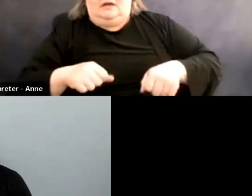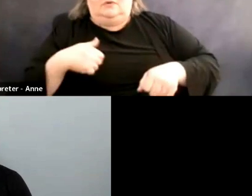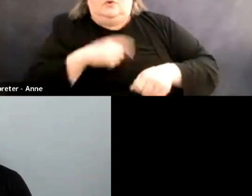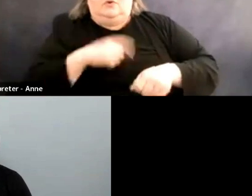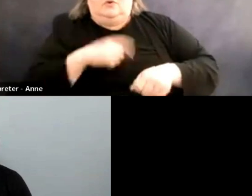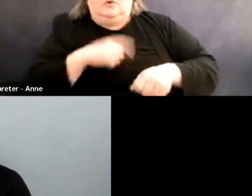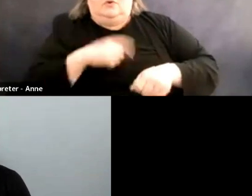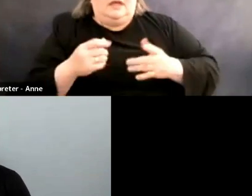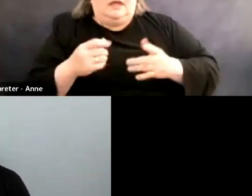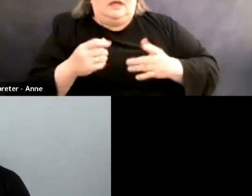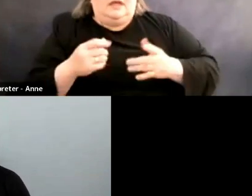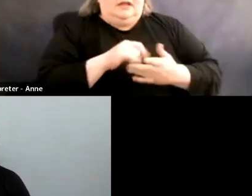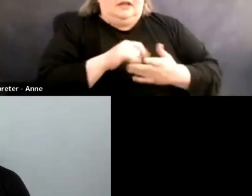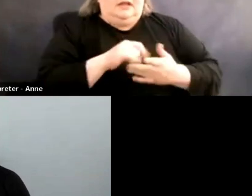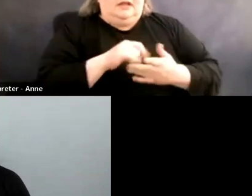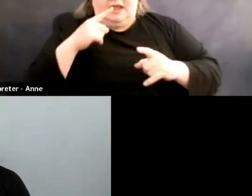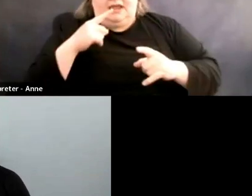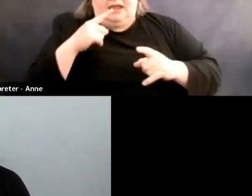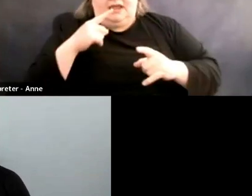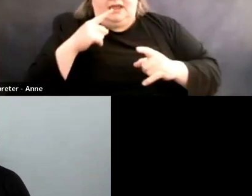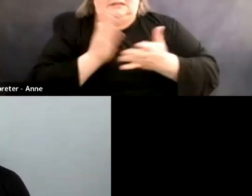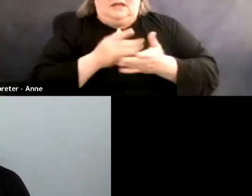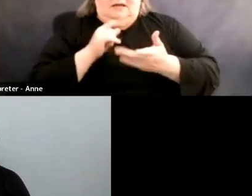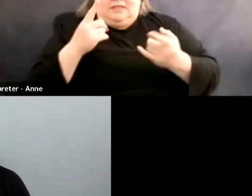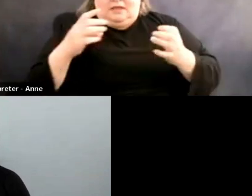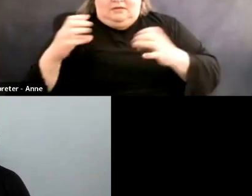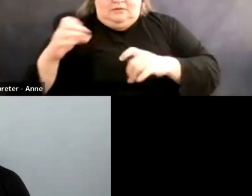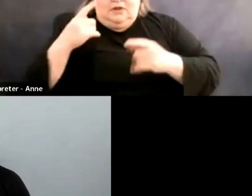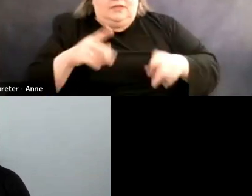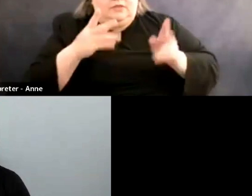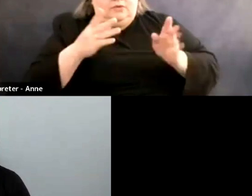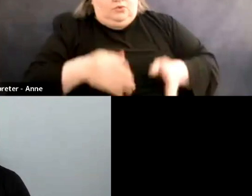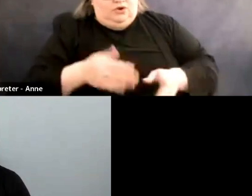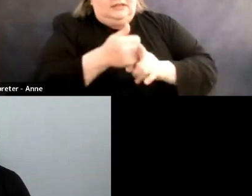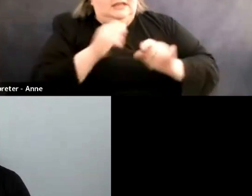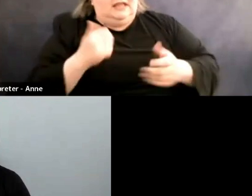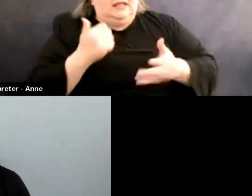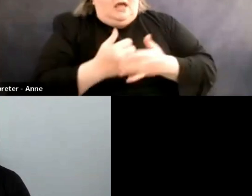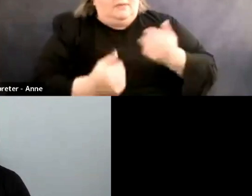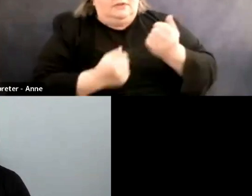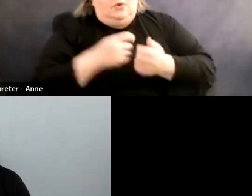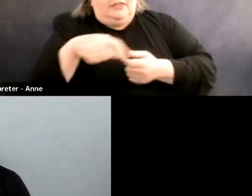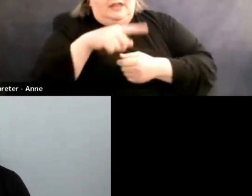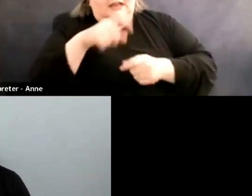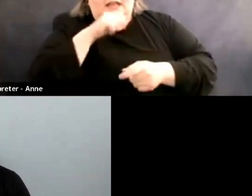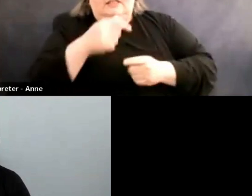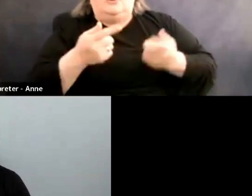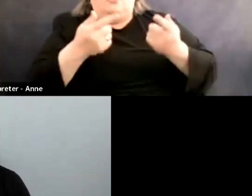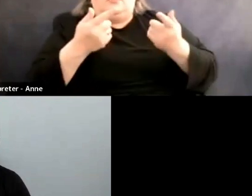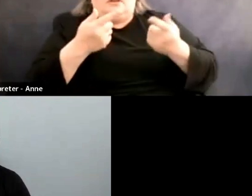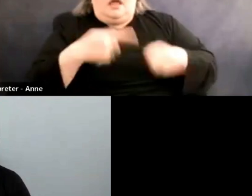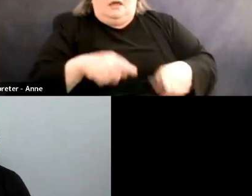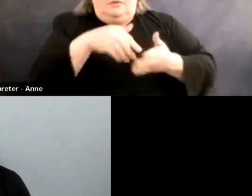that crisis and derail that crisis in a way where the person can get the help and the support that they need, where they don't go back into crisis